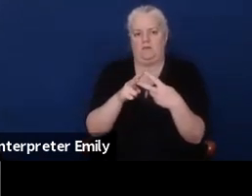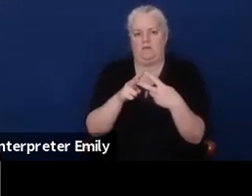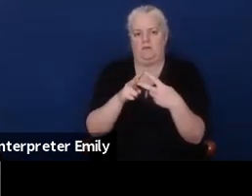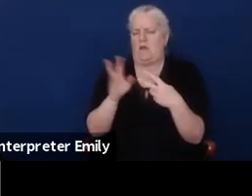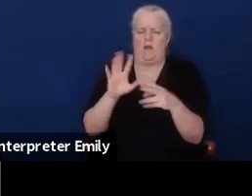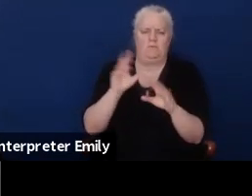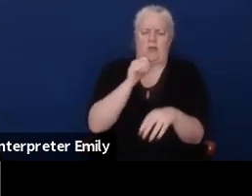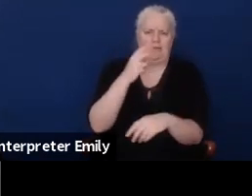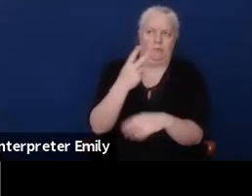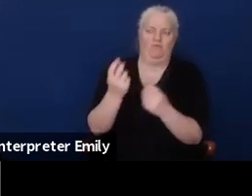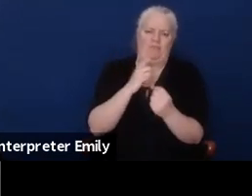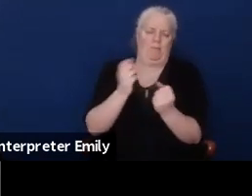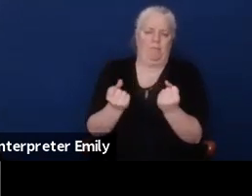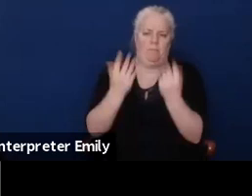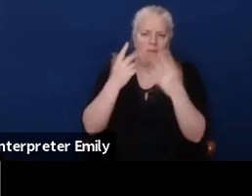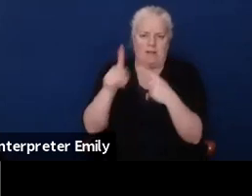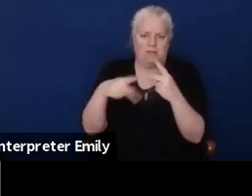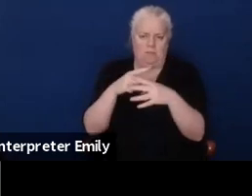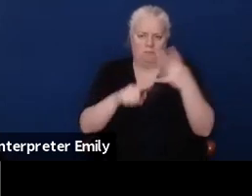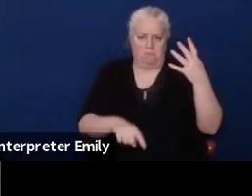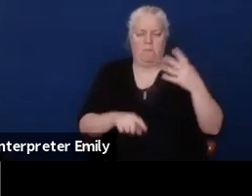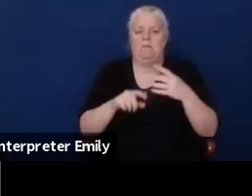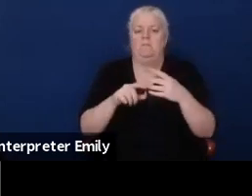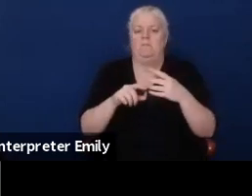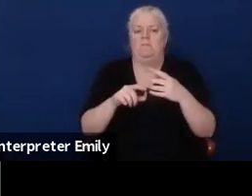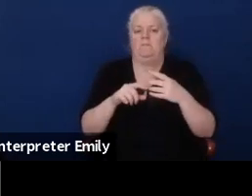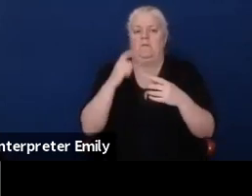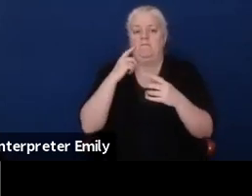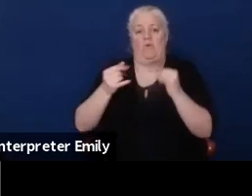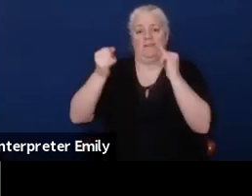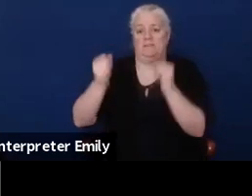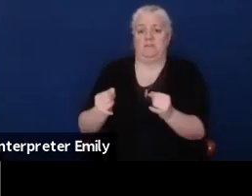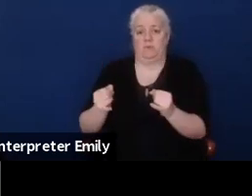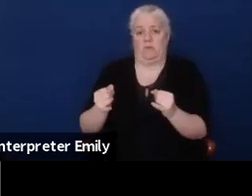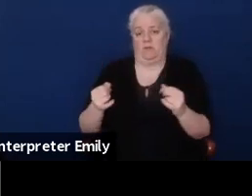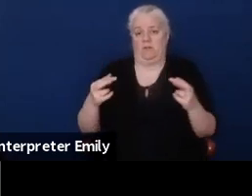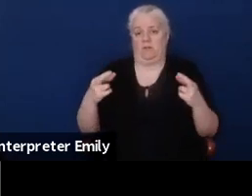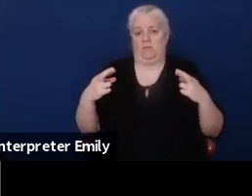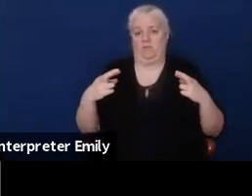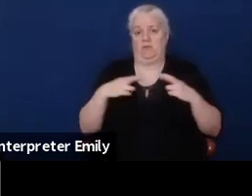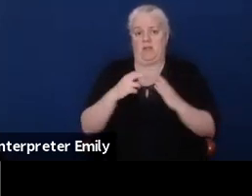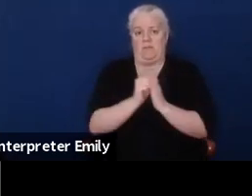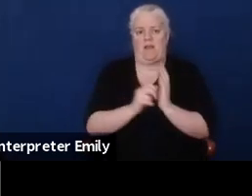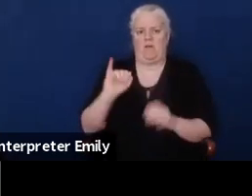types. So, two types of individual retirement account, which we probably have heard of it,